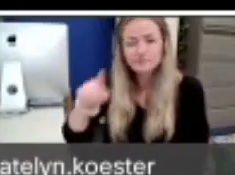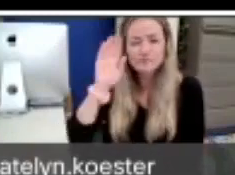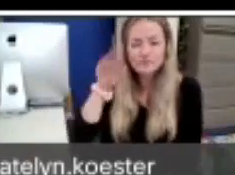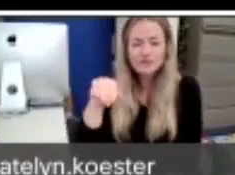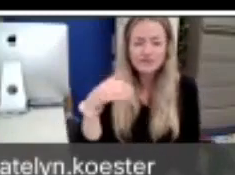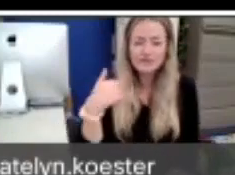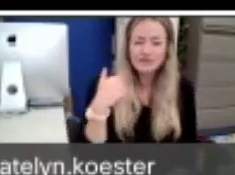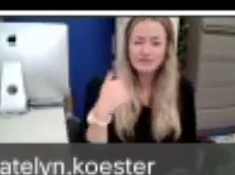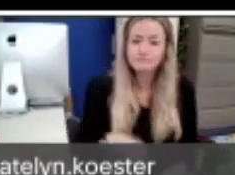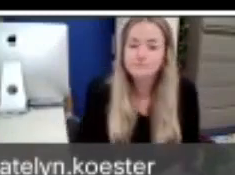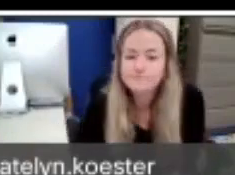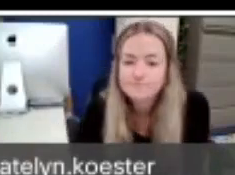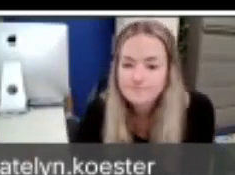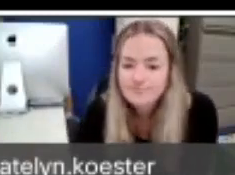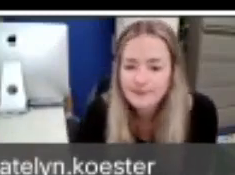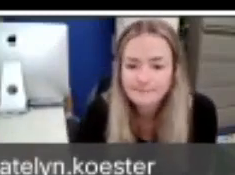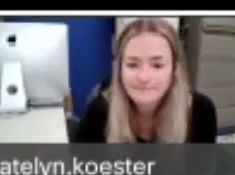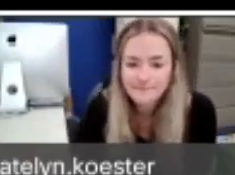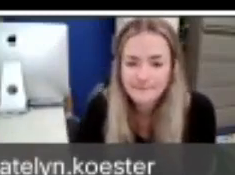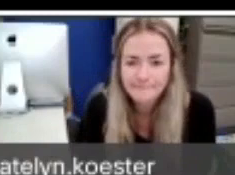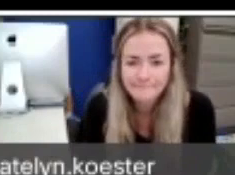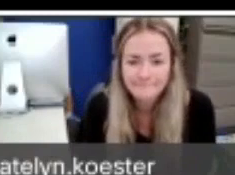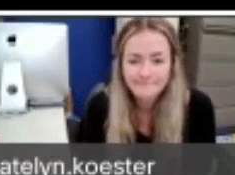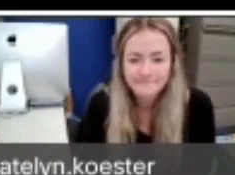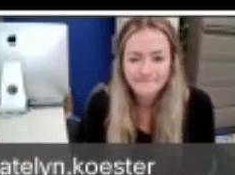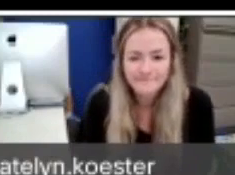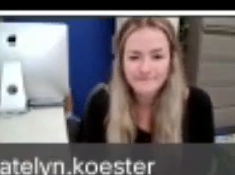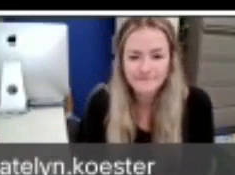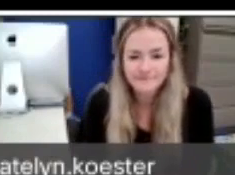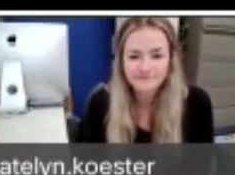I'm wondering what it's like teaching the kindergartners.